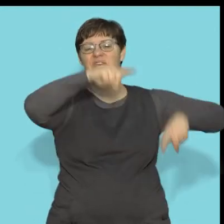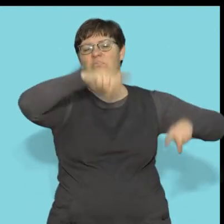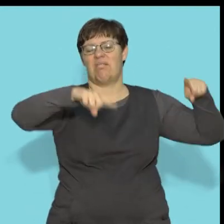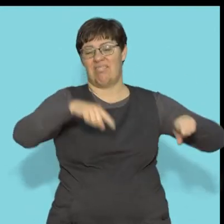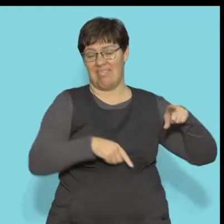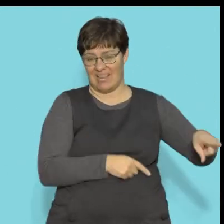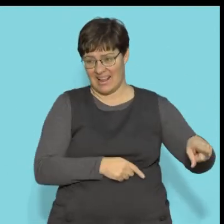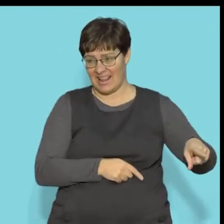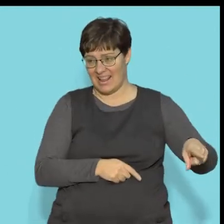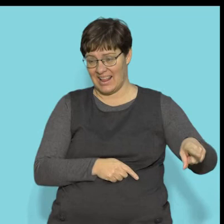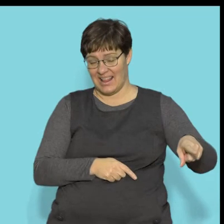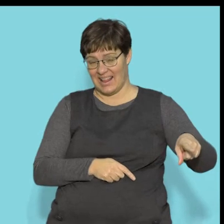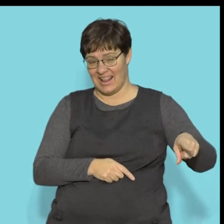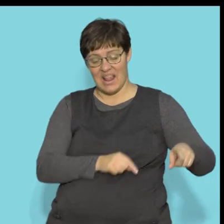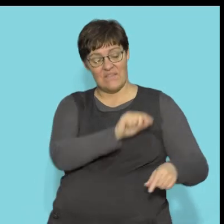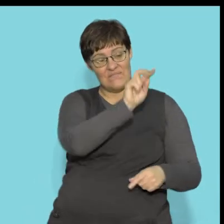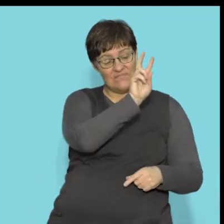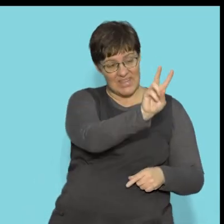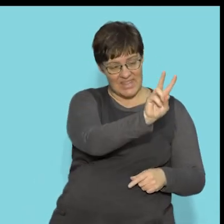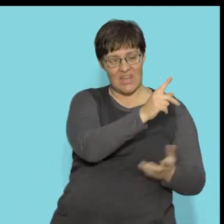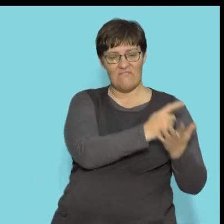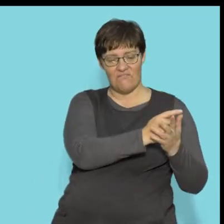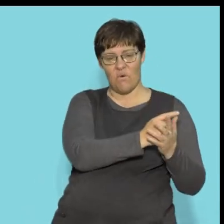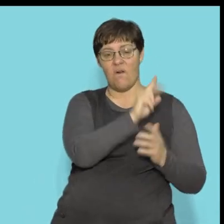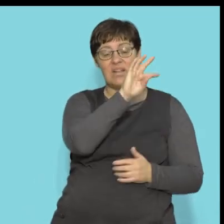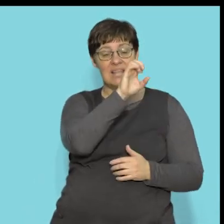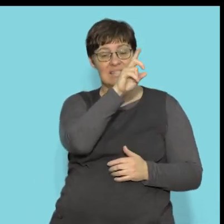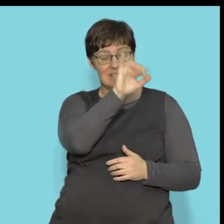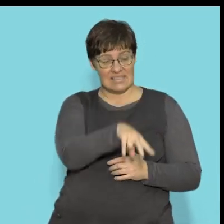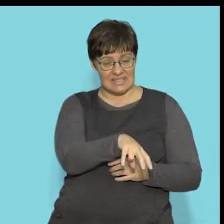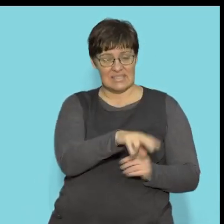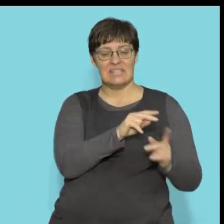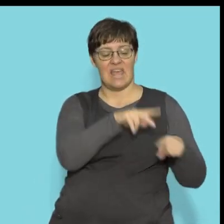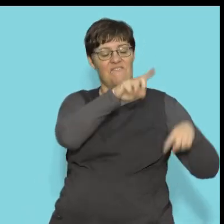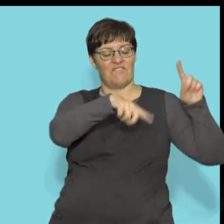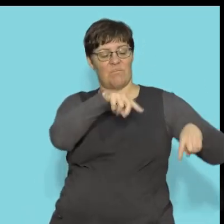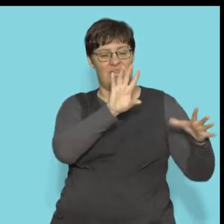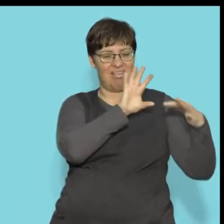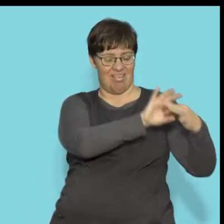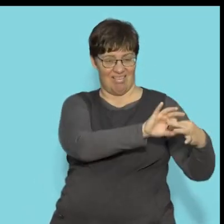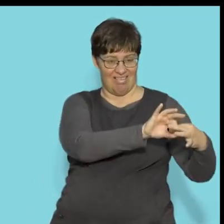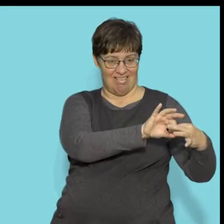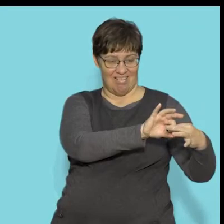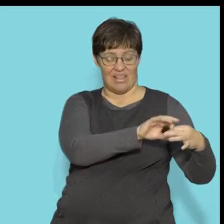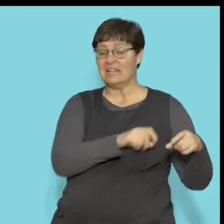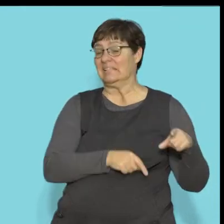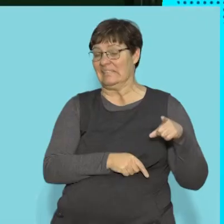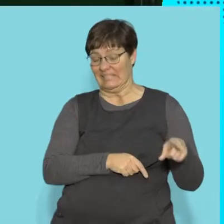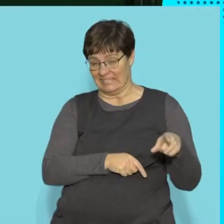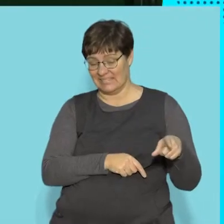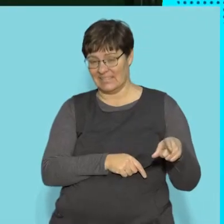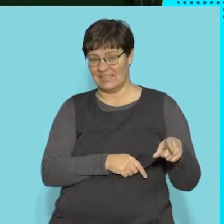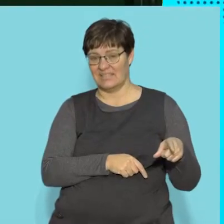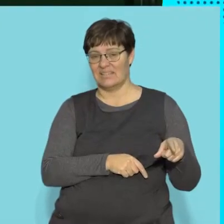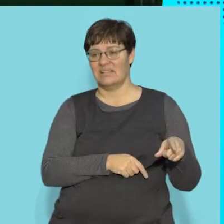you remember, please, V for validity, V for variables. And this